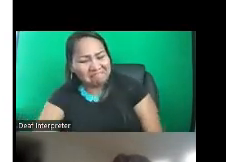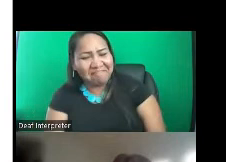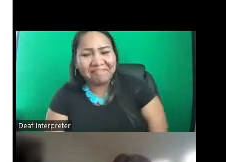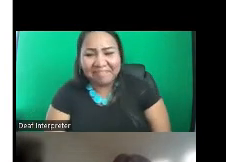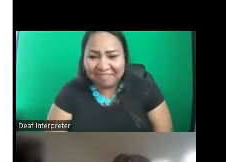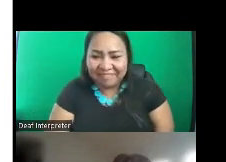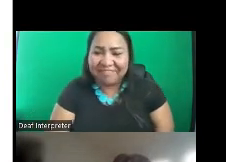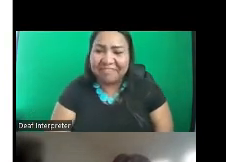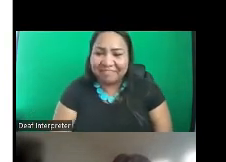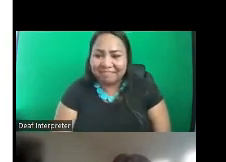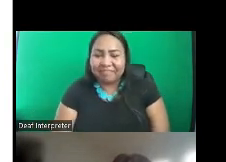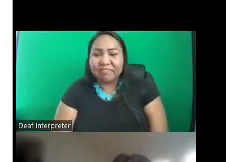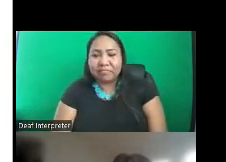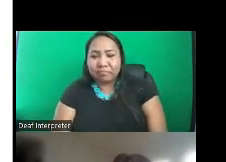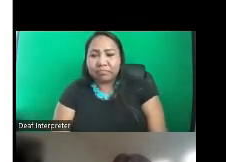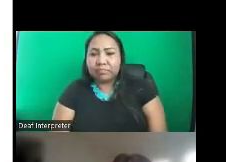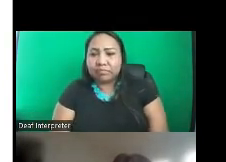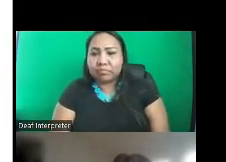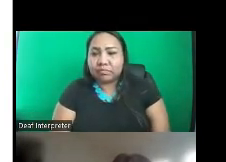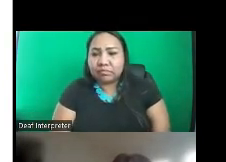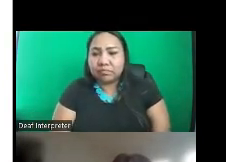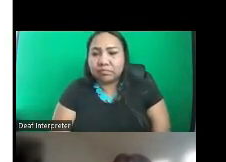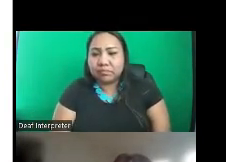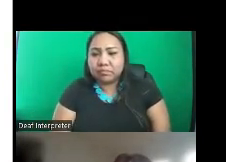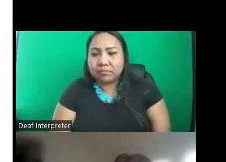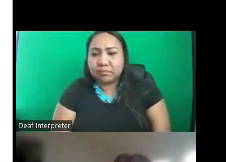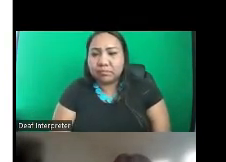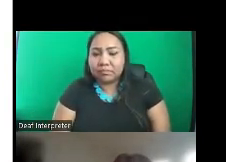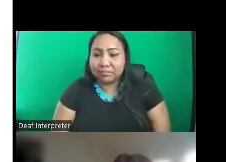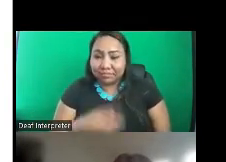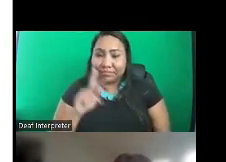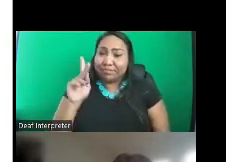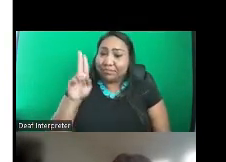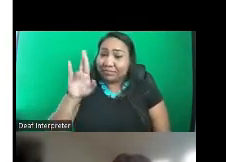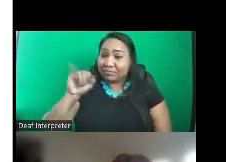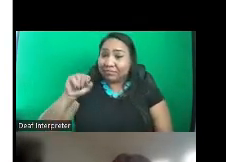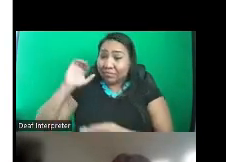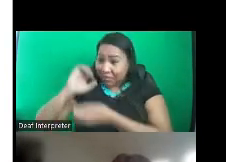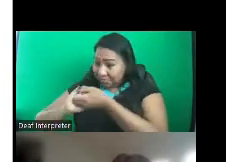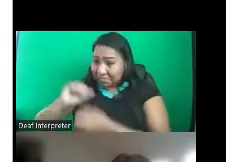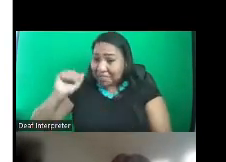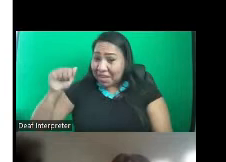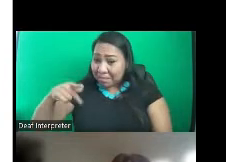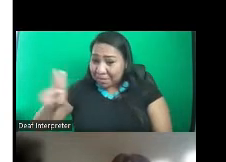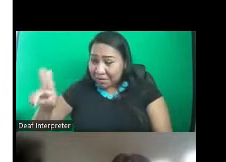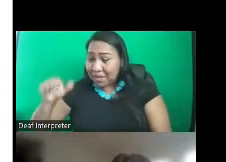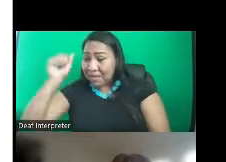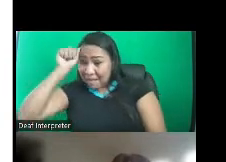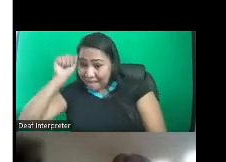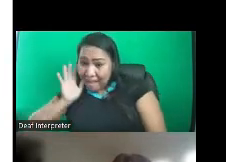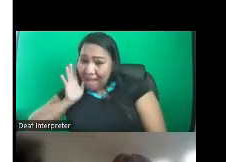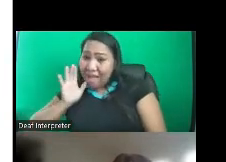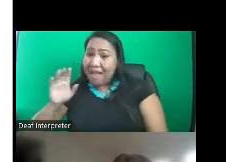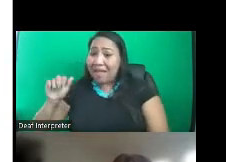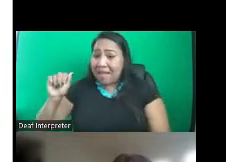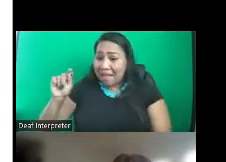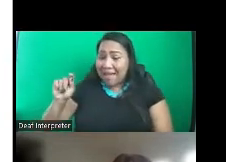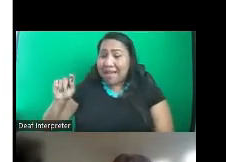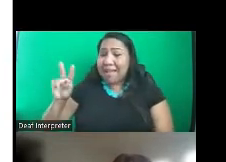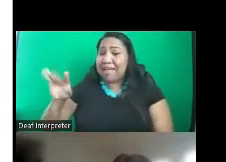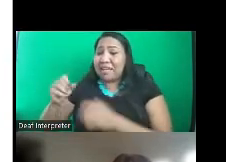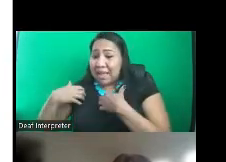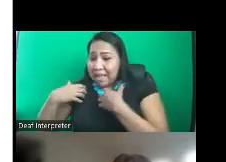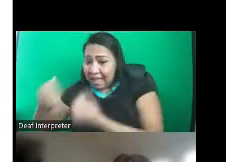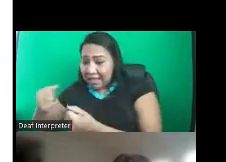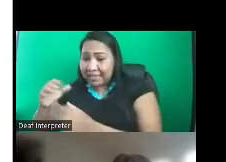Your APU partners with the Alaska Native Tribal Health Consortium and links to tribal care facilities. Can you